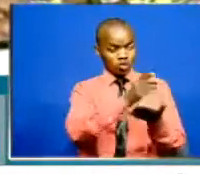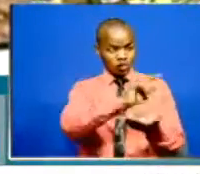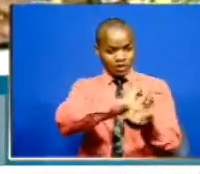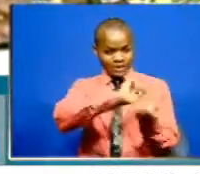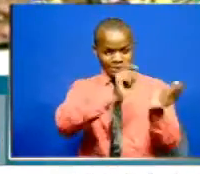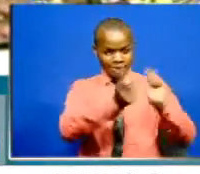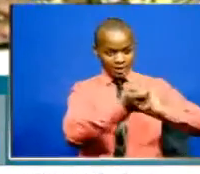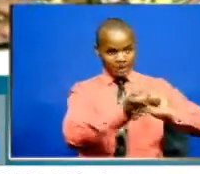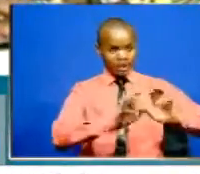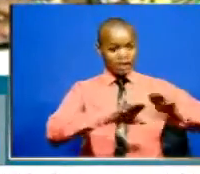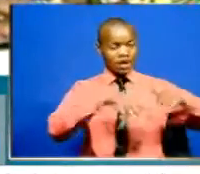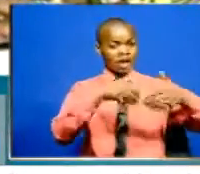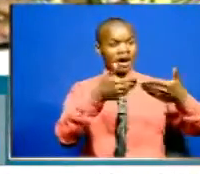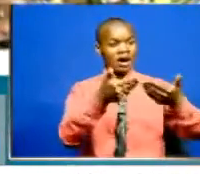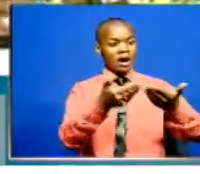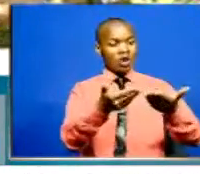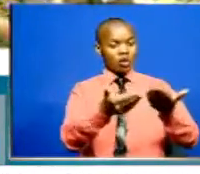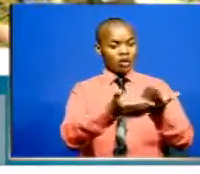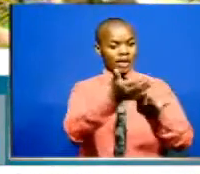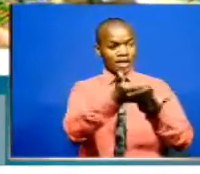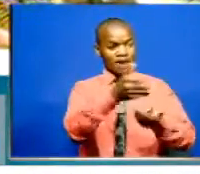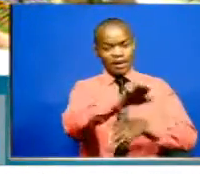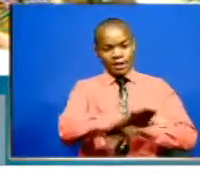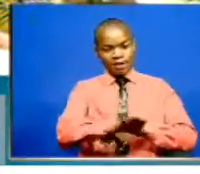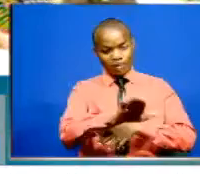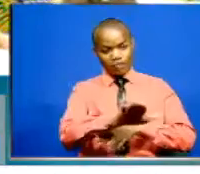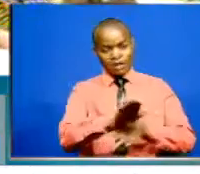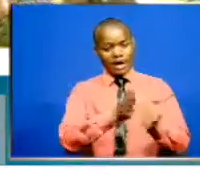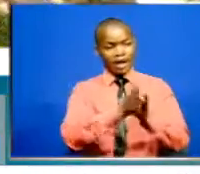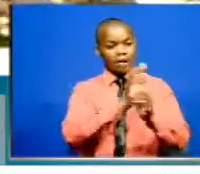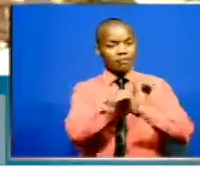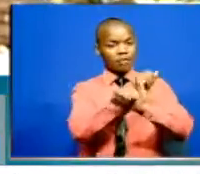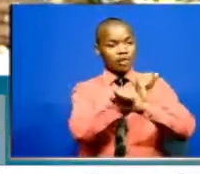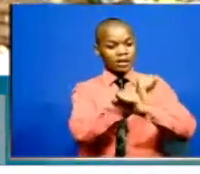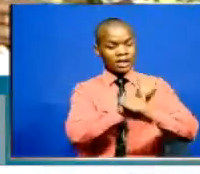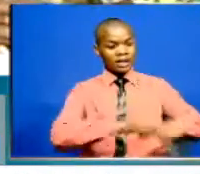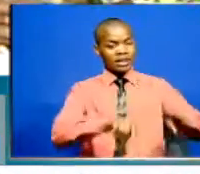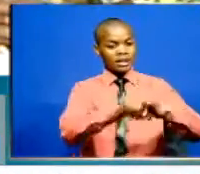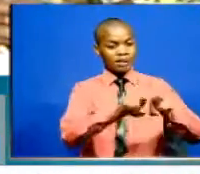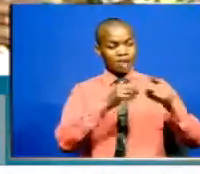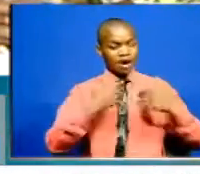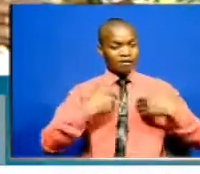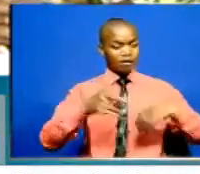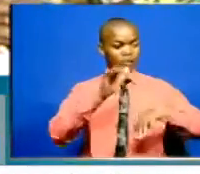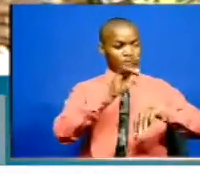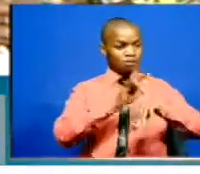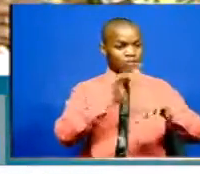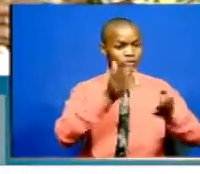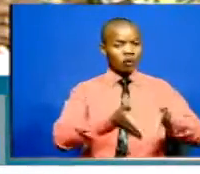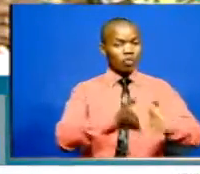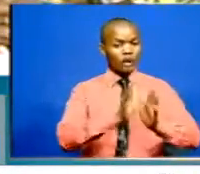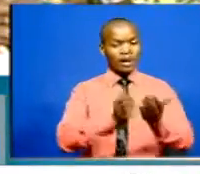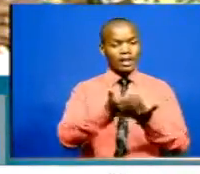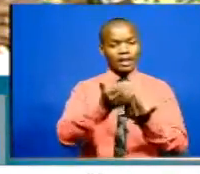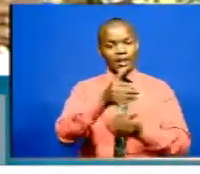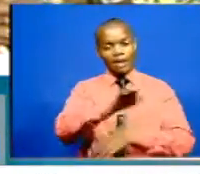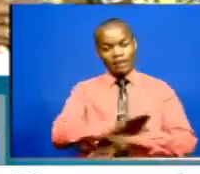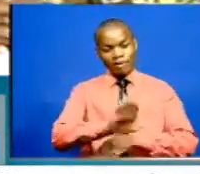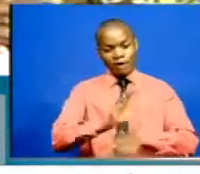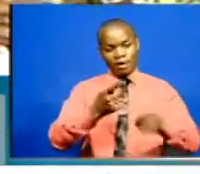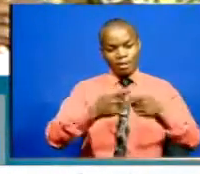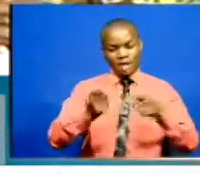we are approaching the environment conservation. And of course, it has hindered some efforts of environment conservation. But before